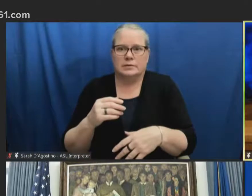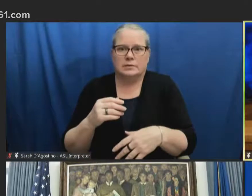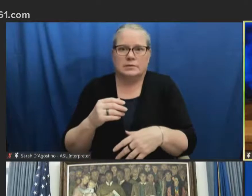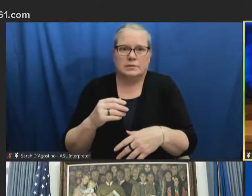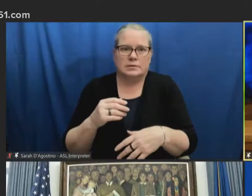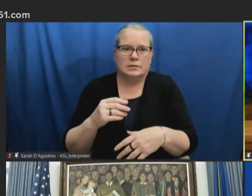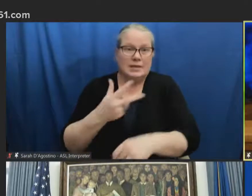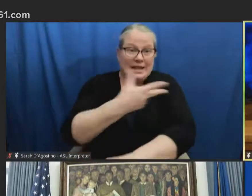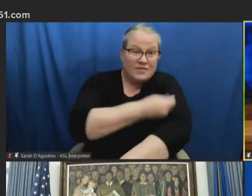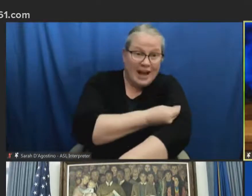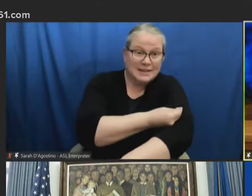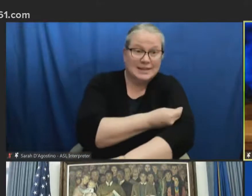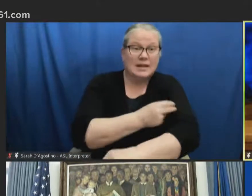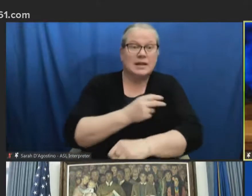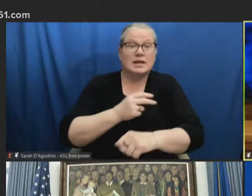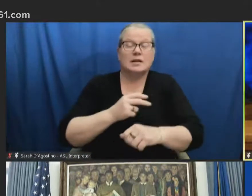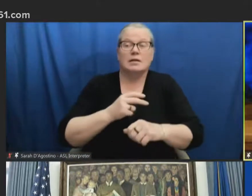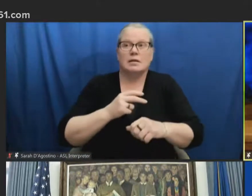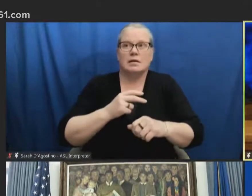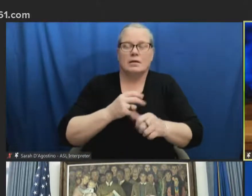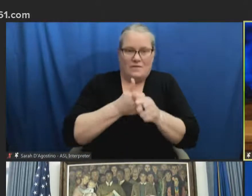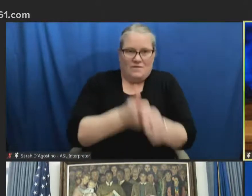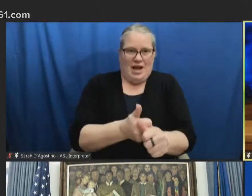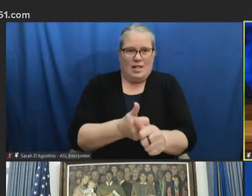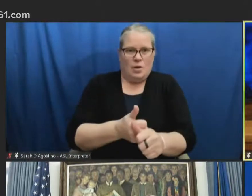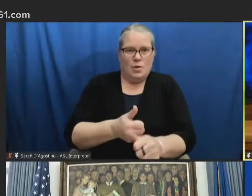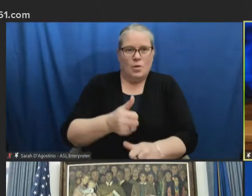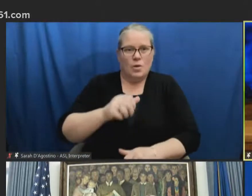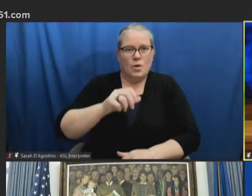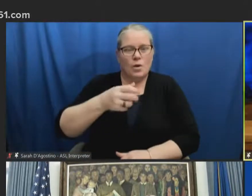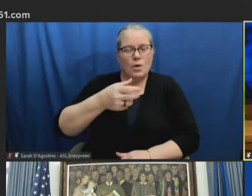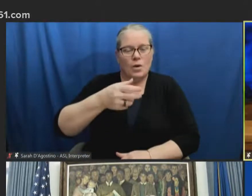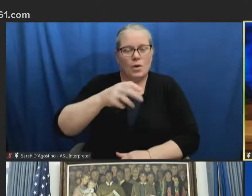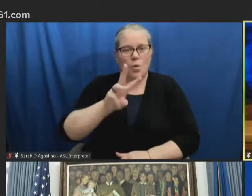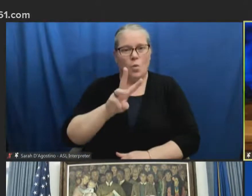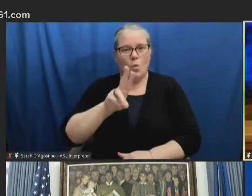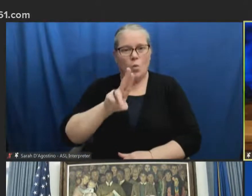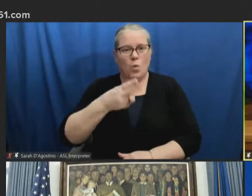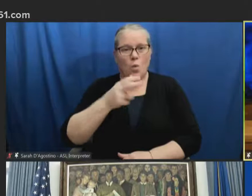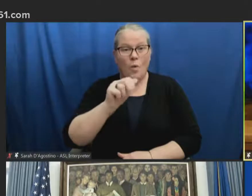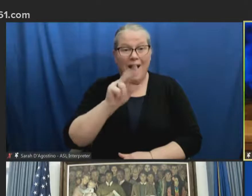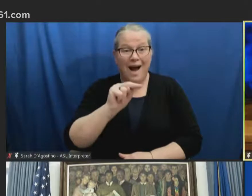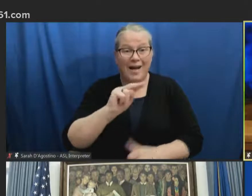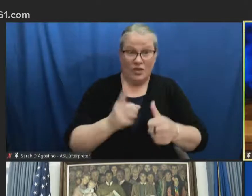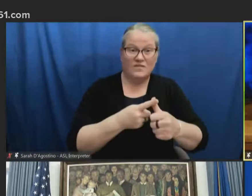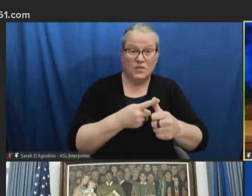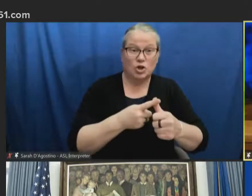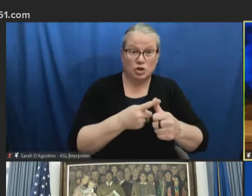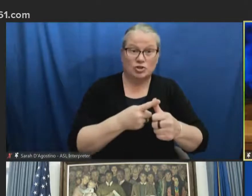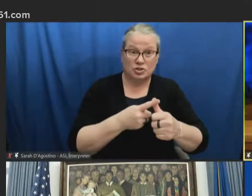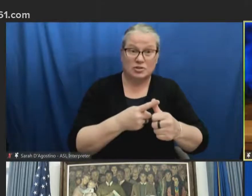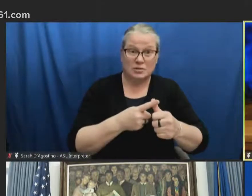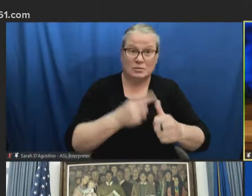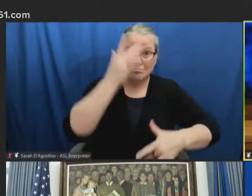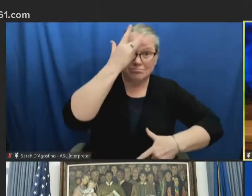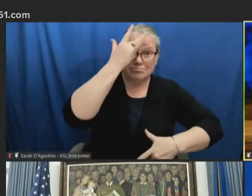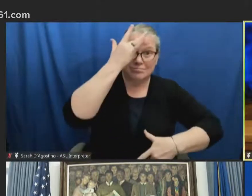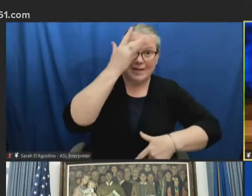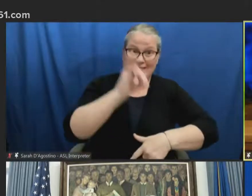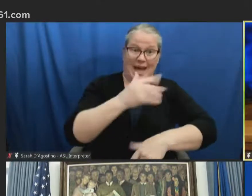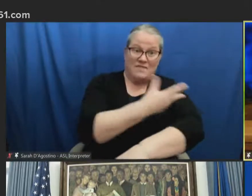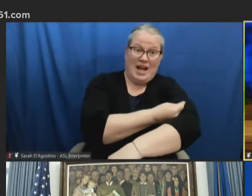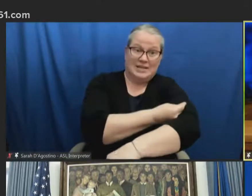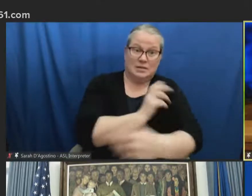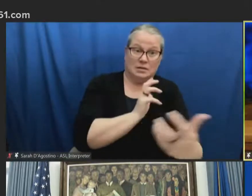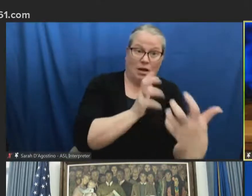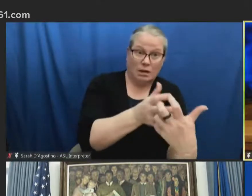vaccine was based, the old Wuhan strain. And so the fact that the vaccine is still providing the level of protection that it is against such a mutated